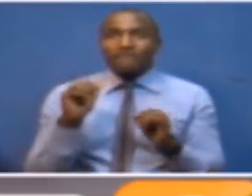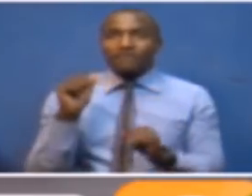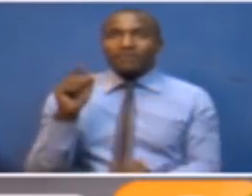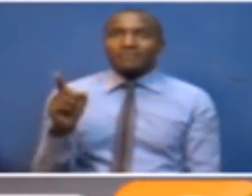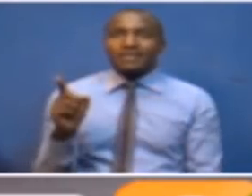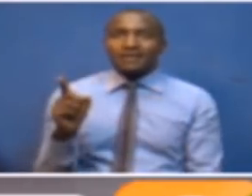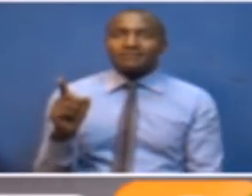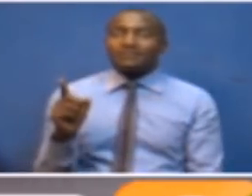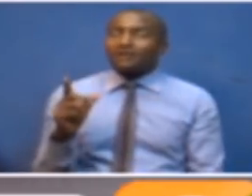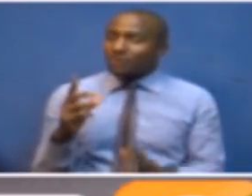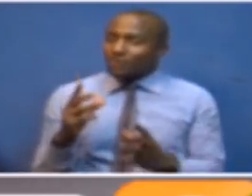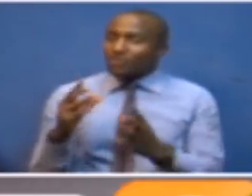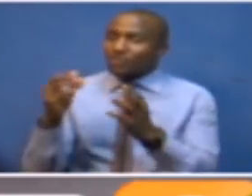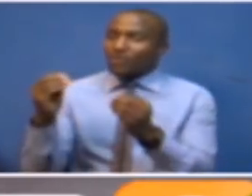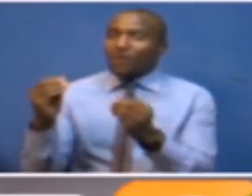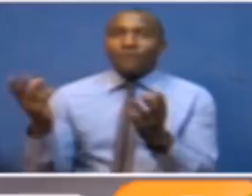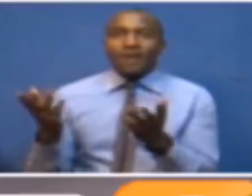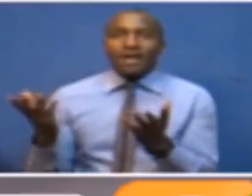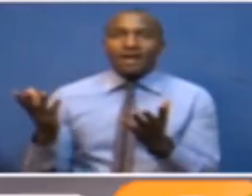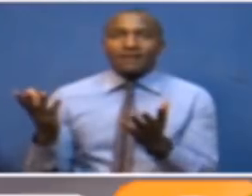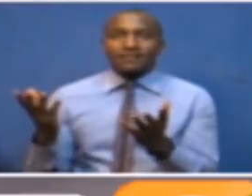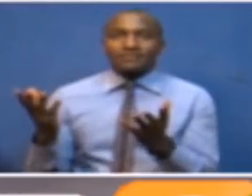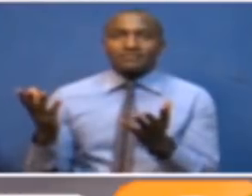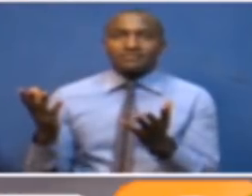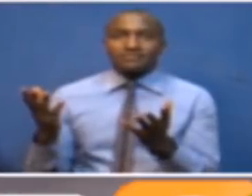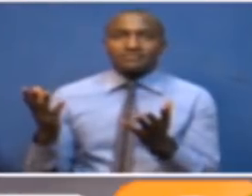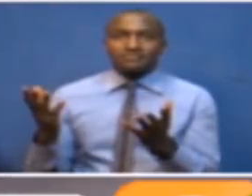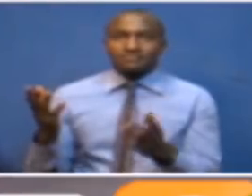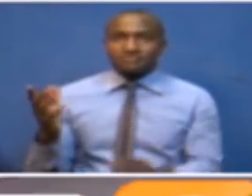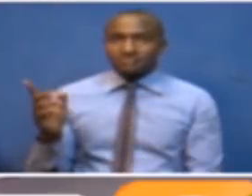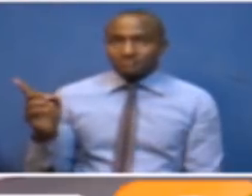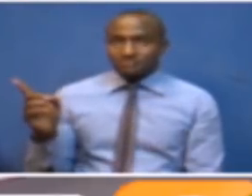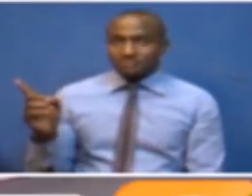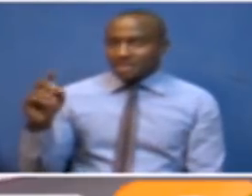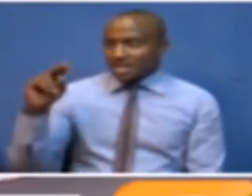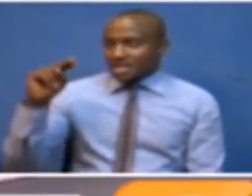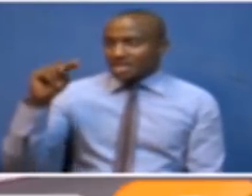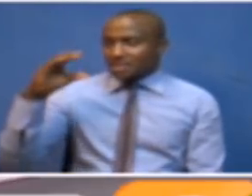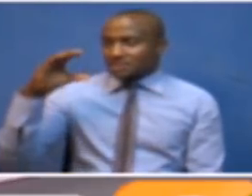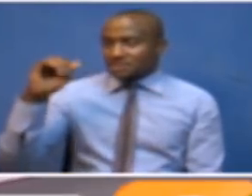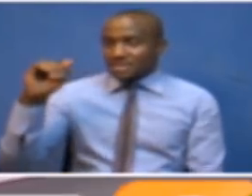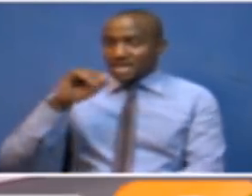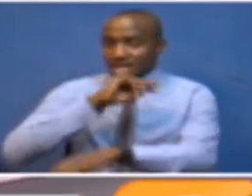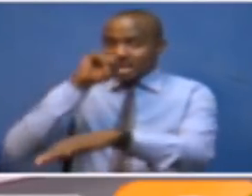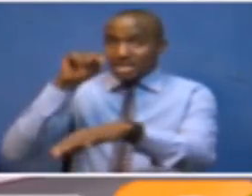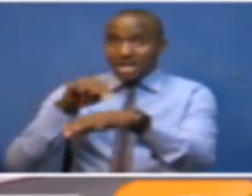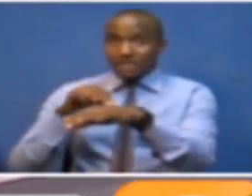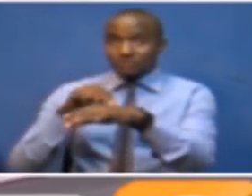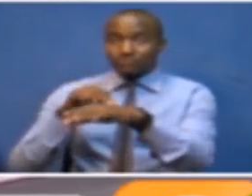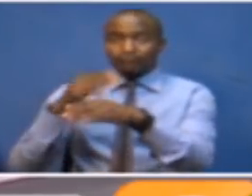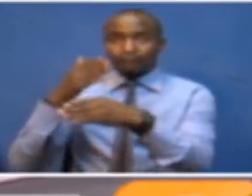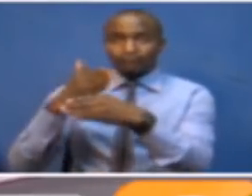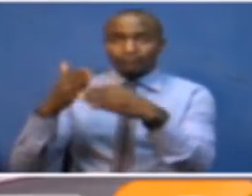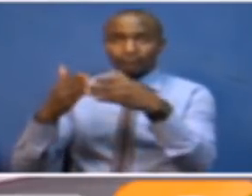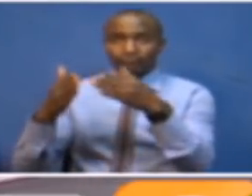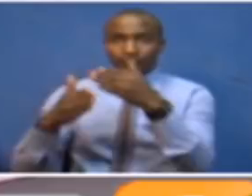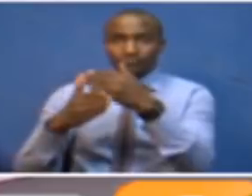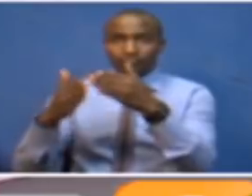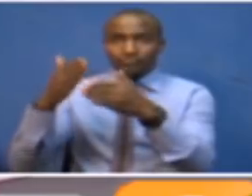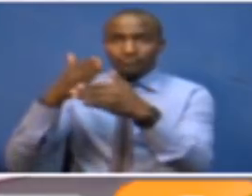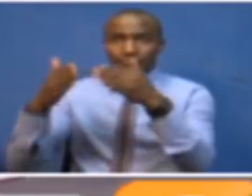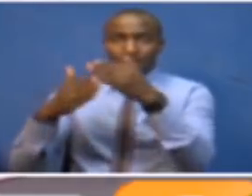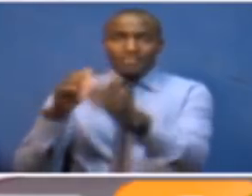where do you go to next? To the National Construction Authority. This is a government agency that is the chief regulatory authority